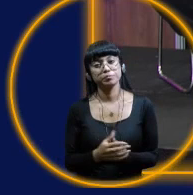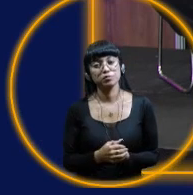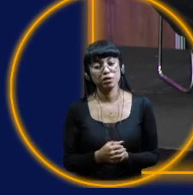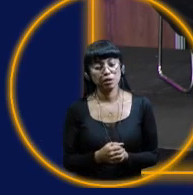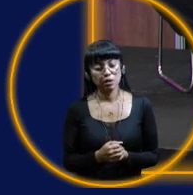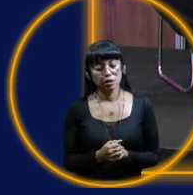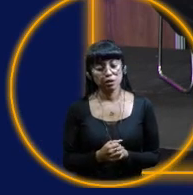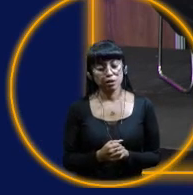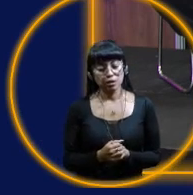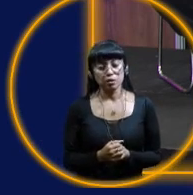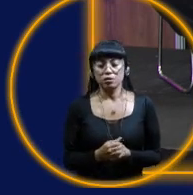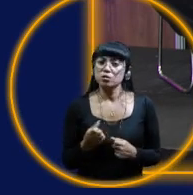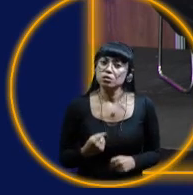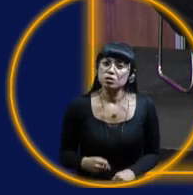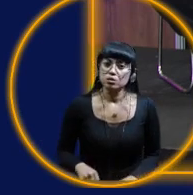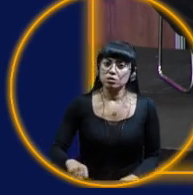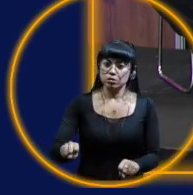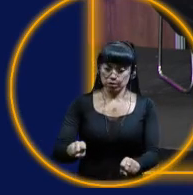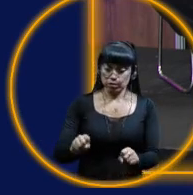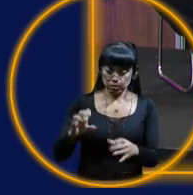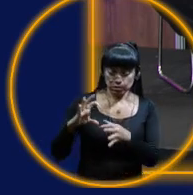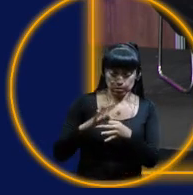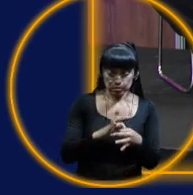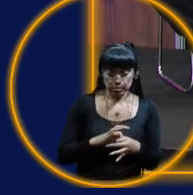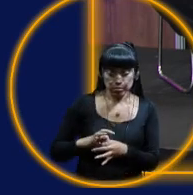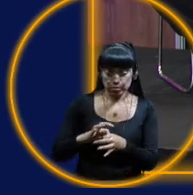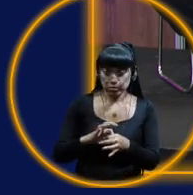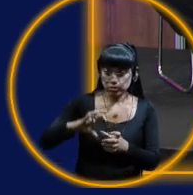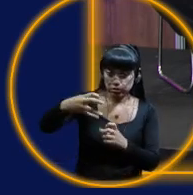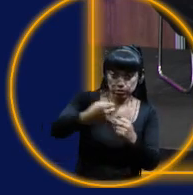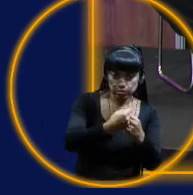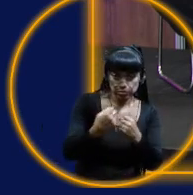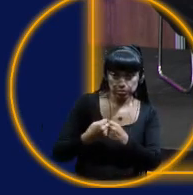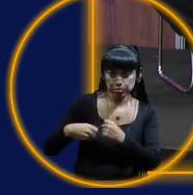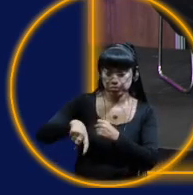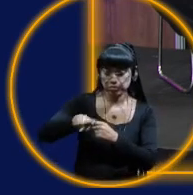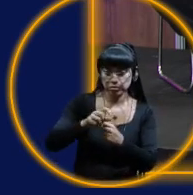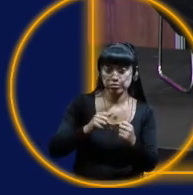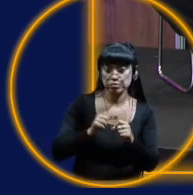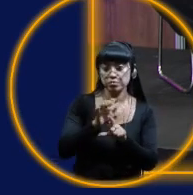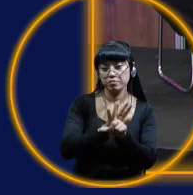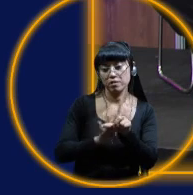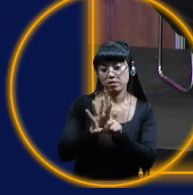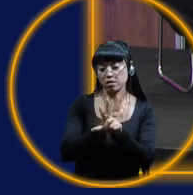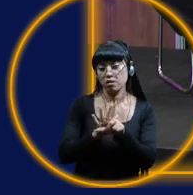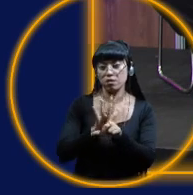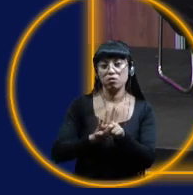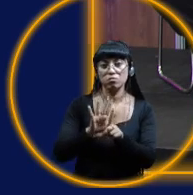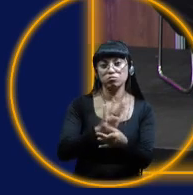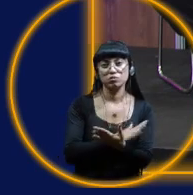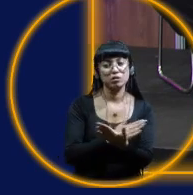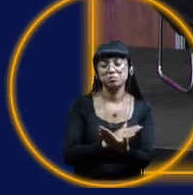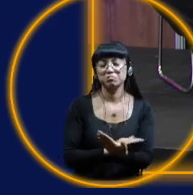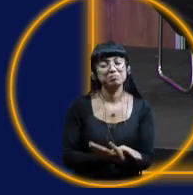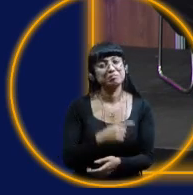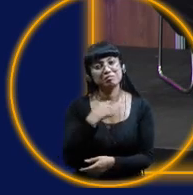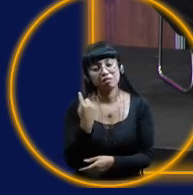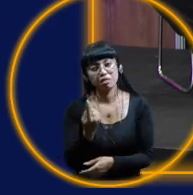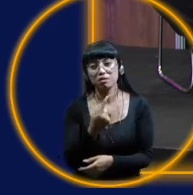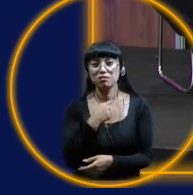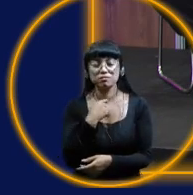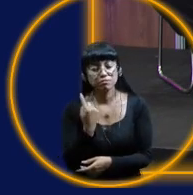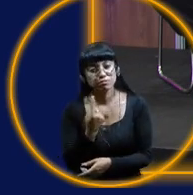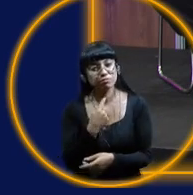tried to collaborate with a lot of people to make music videos, and it kept not working out. And so